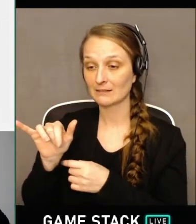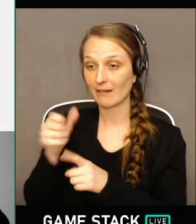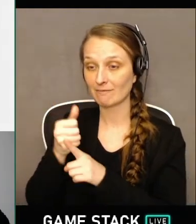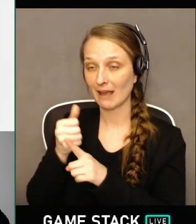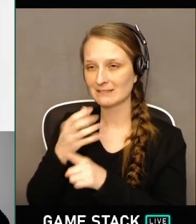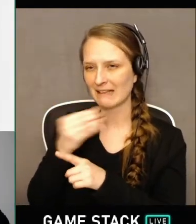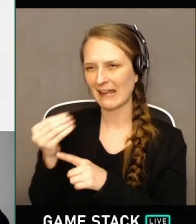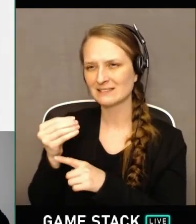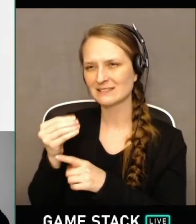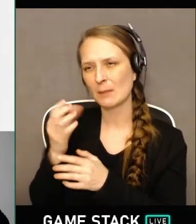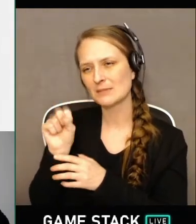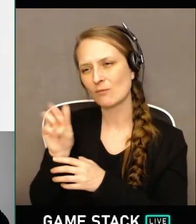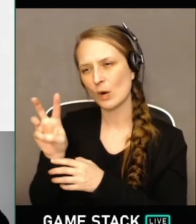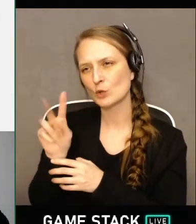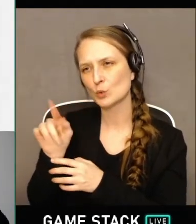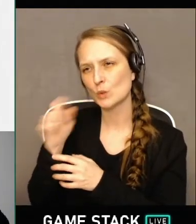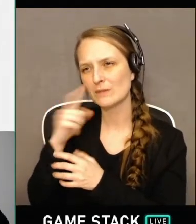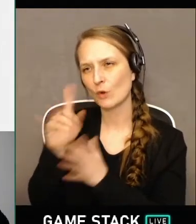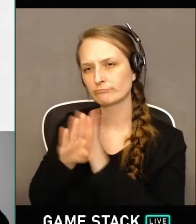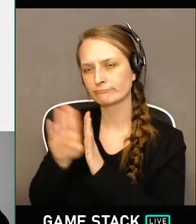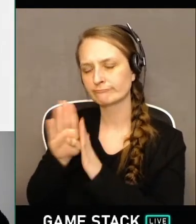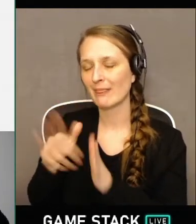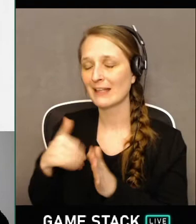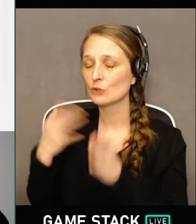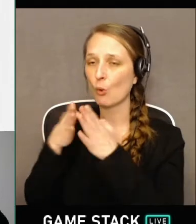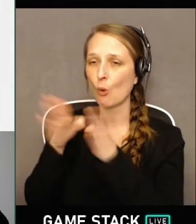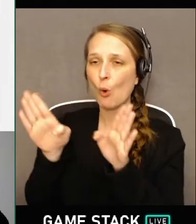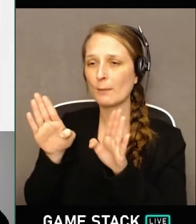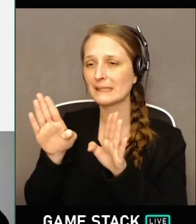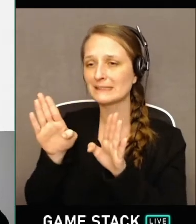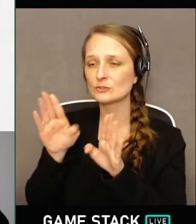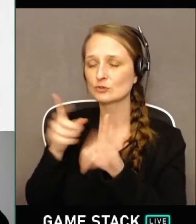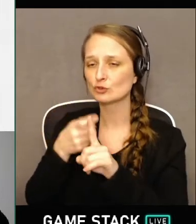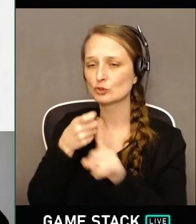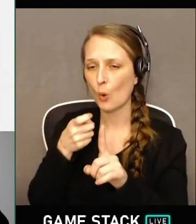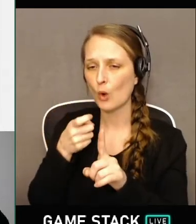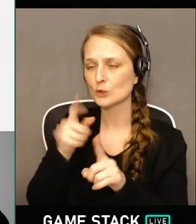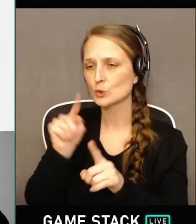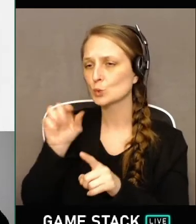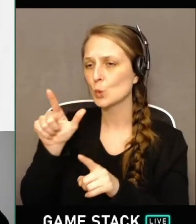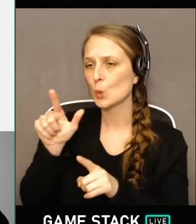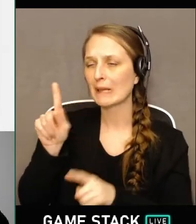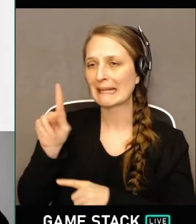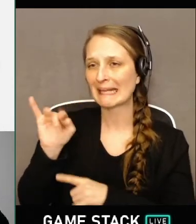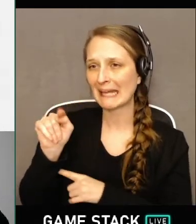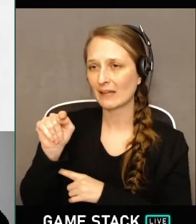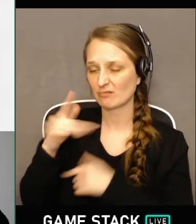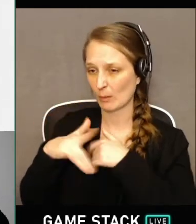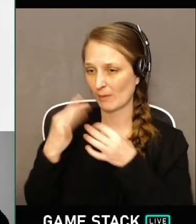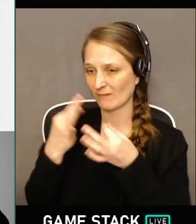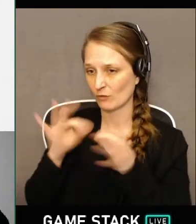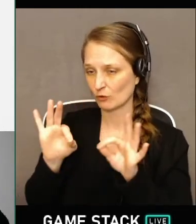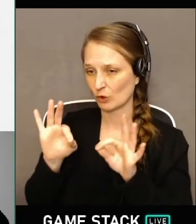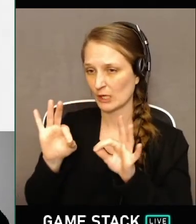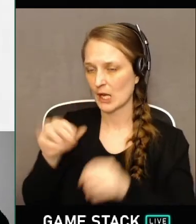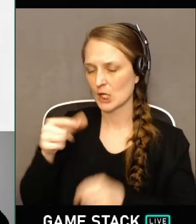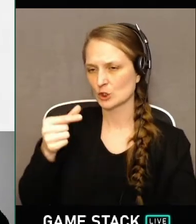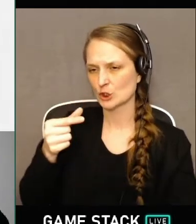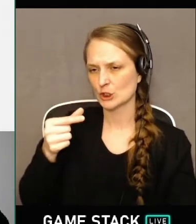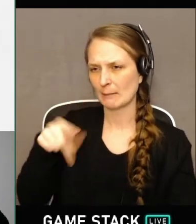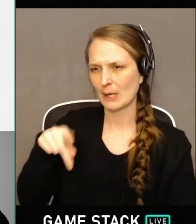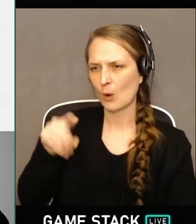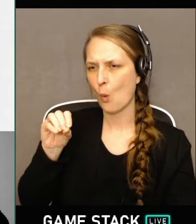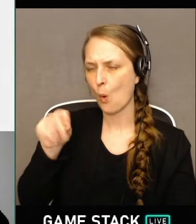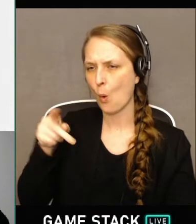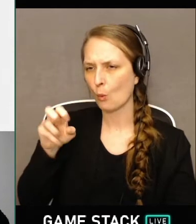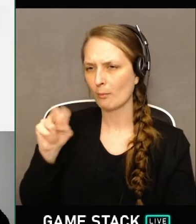AMD FidelityFX is our open source image quality toolkit available for free on GPU Open that fully supports DirectX